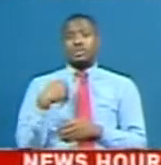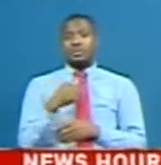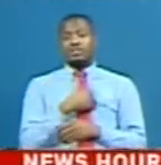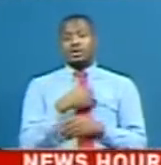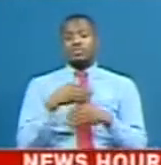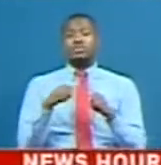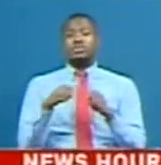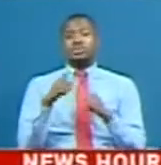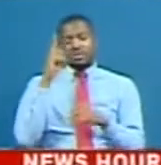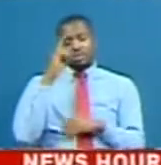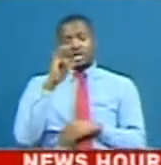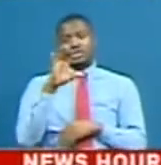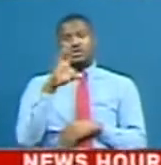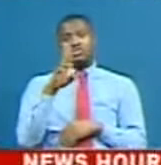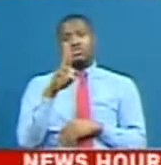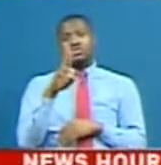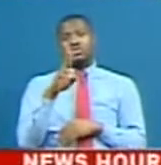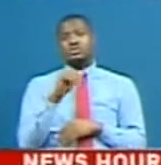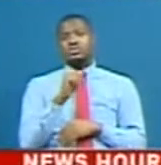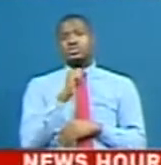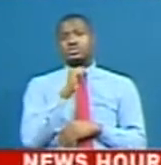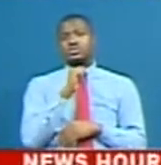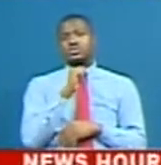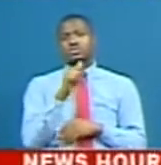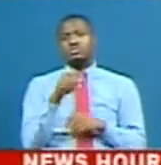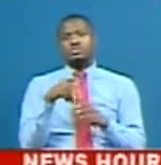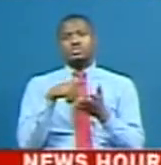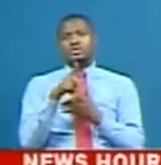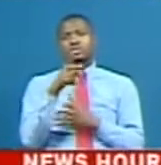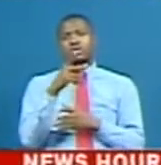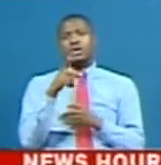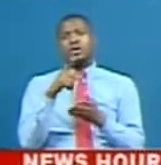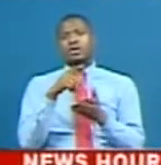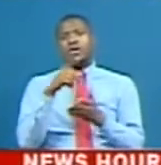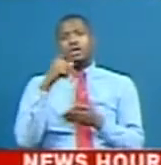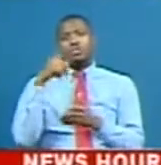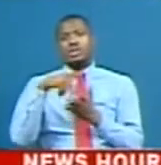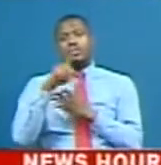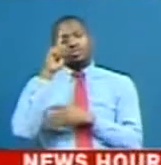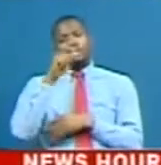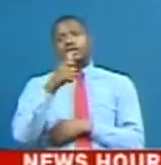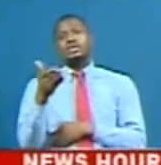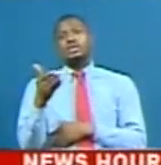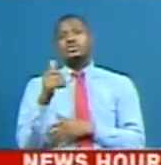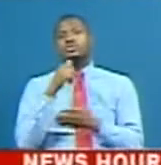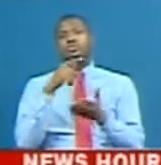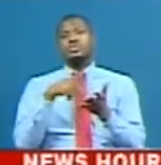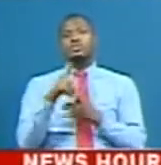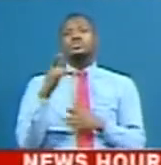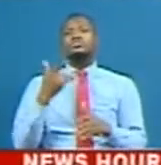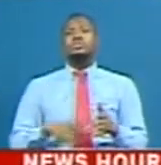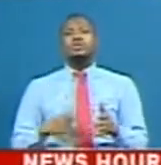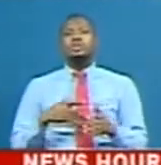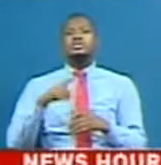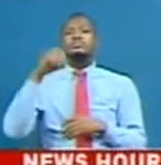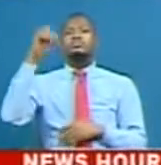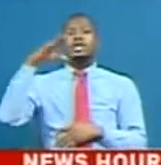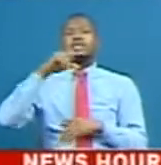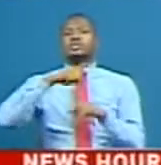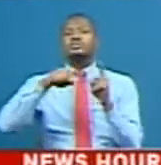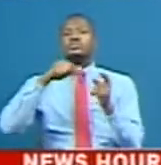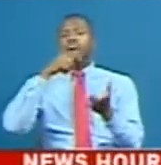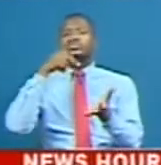the family, because ICU is not paying any utility bills there, they are not paying for anything there, they are not paying for anything, not a